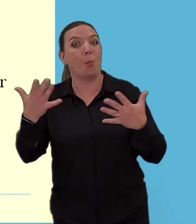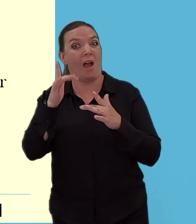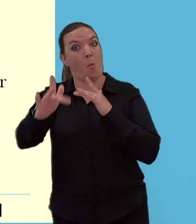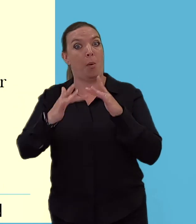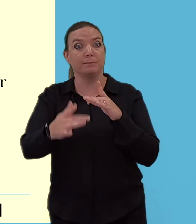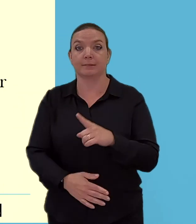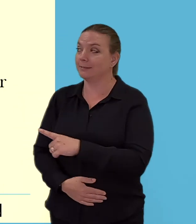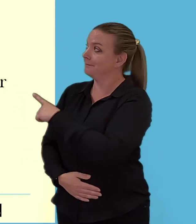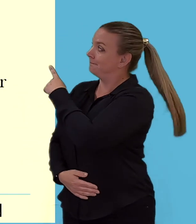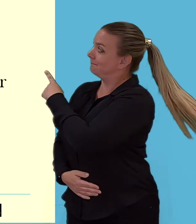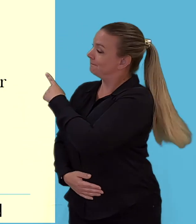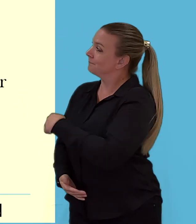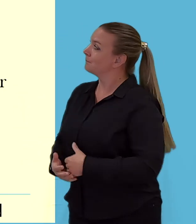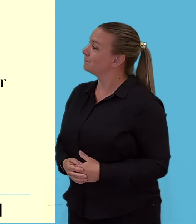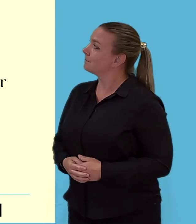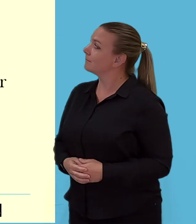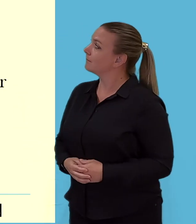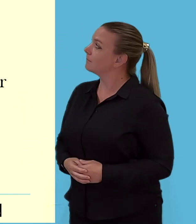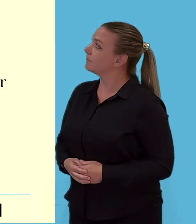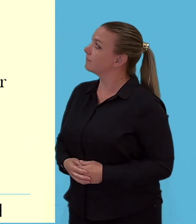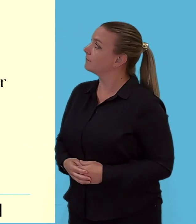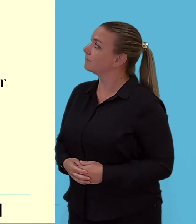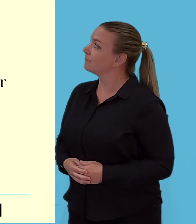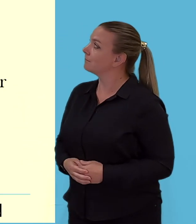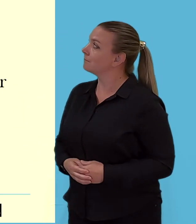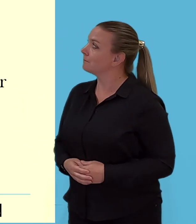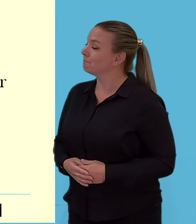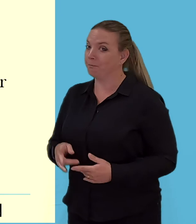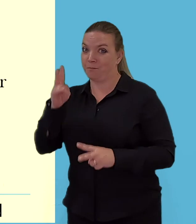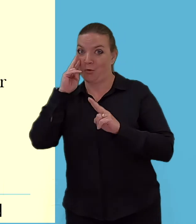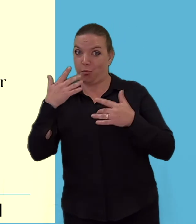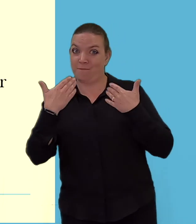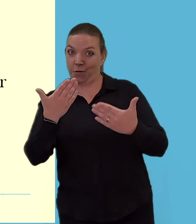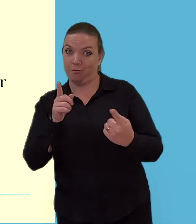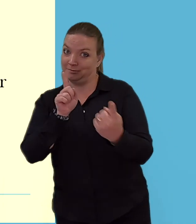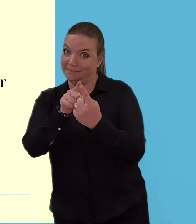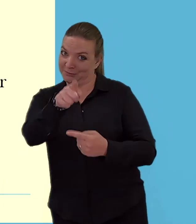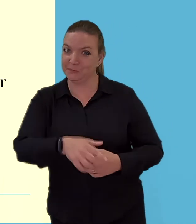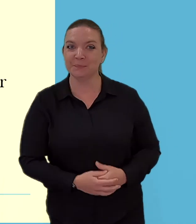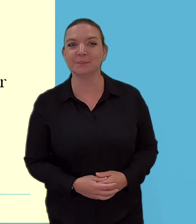bbk.ac.uk/study. We'd love to hear from you.